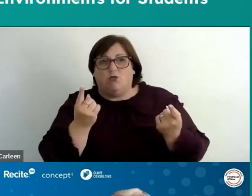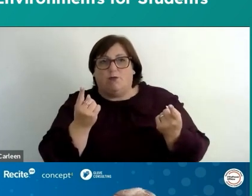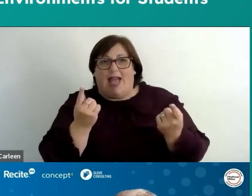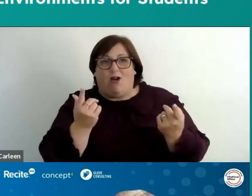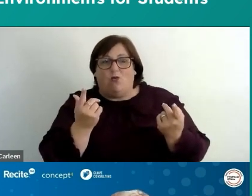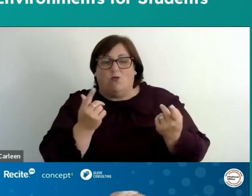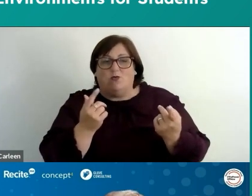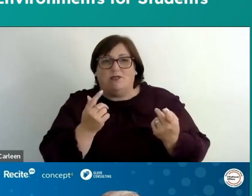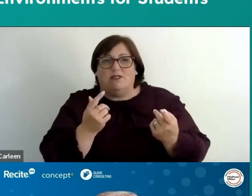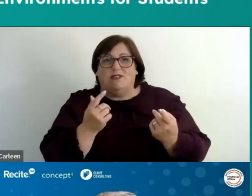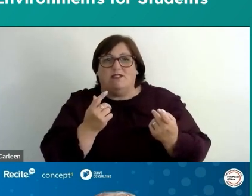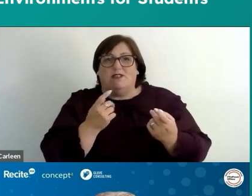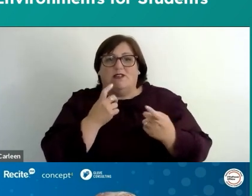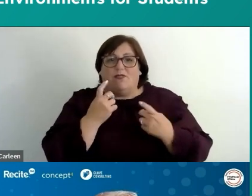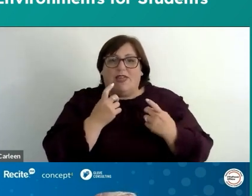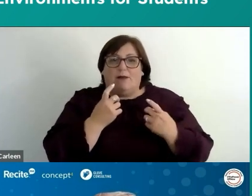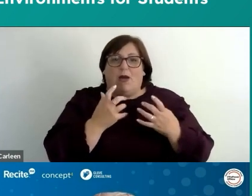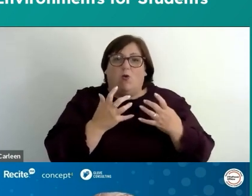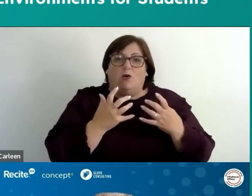what technical